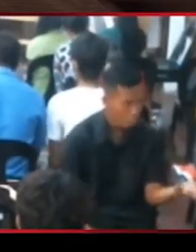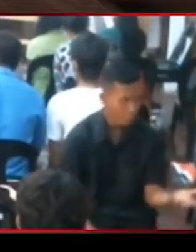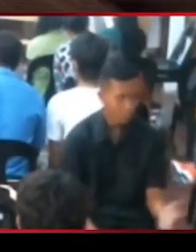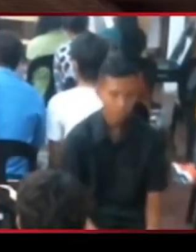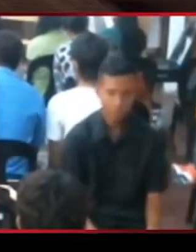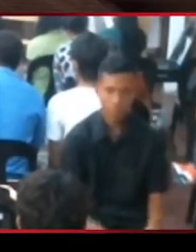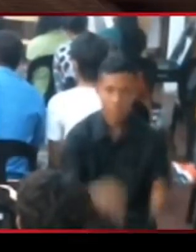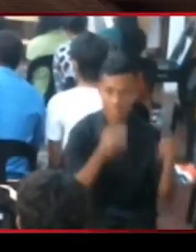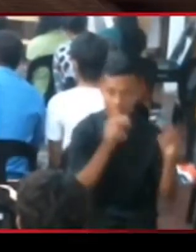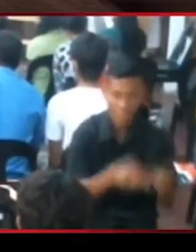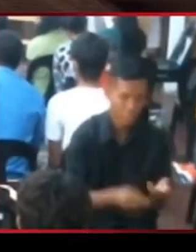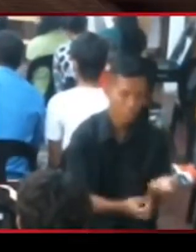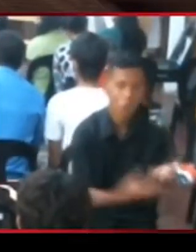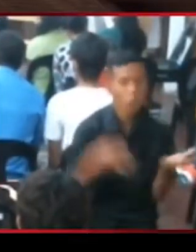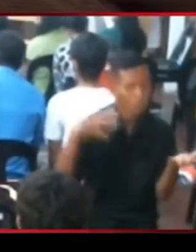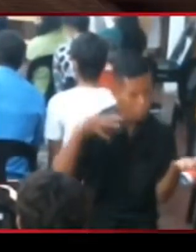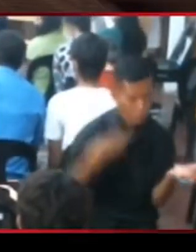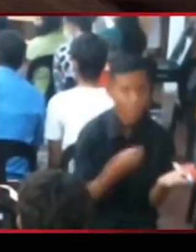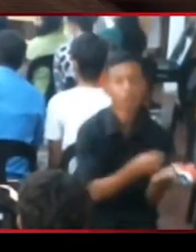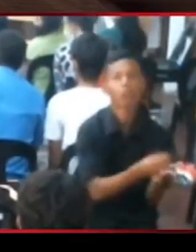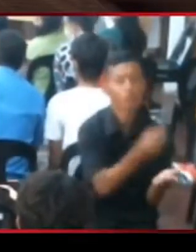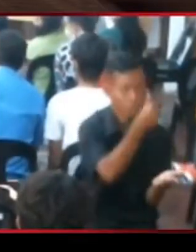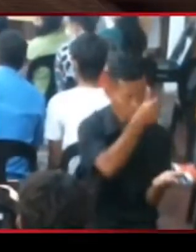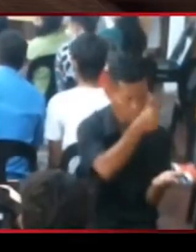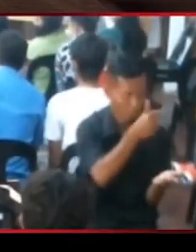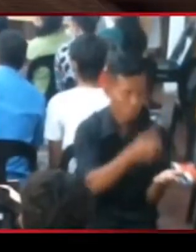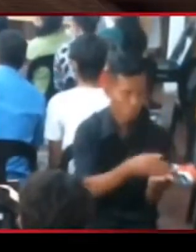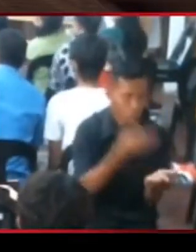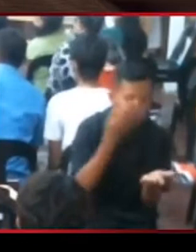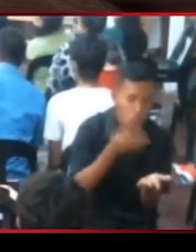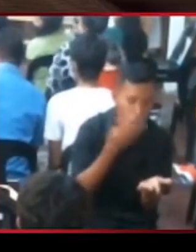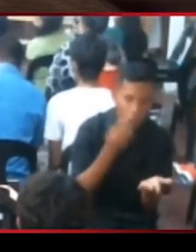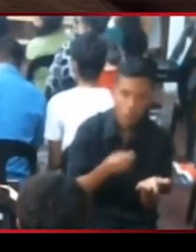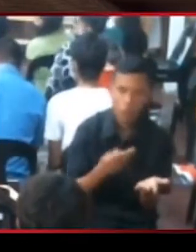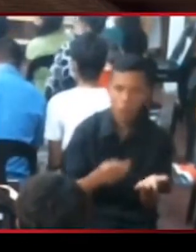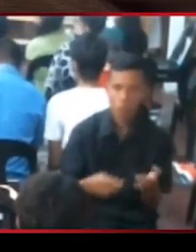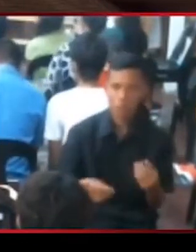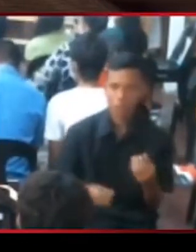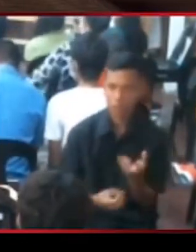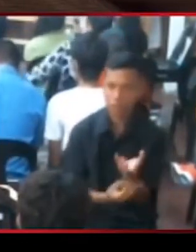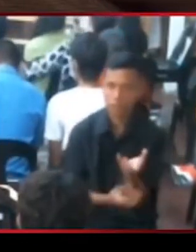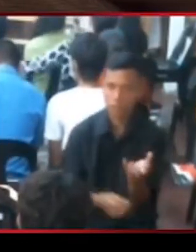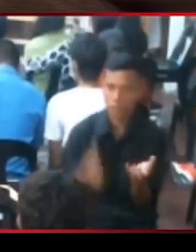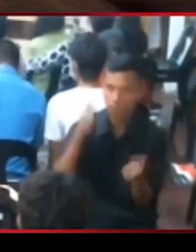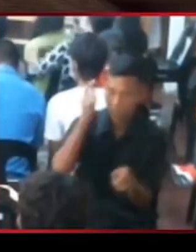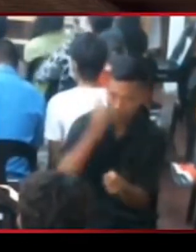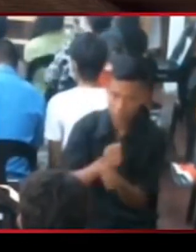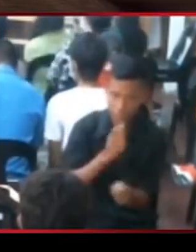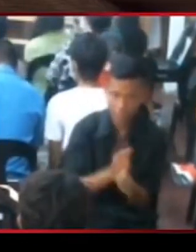frozen, not half warm, not half cold, but the right temperature.